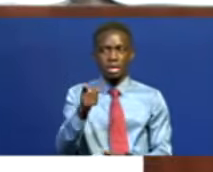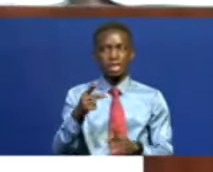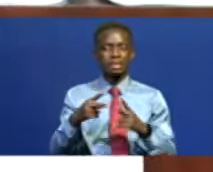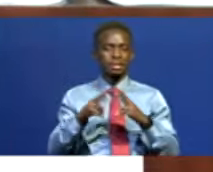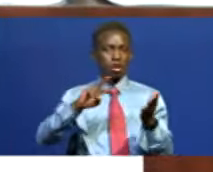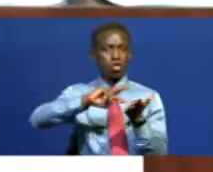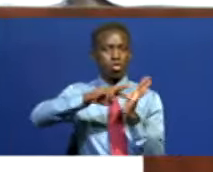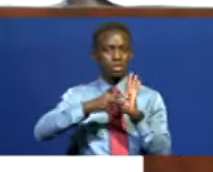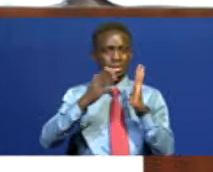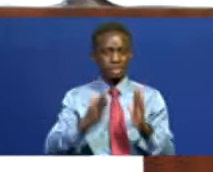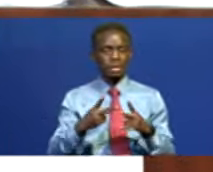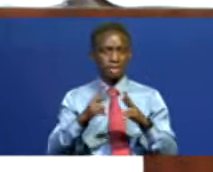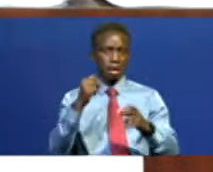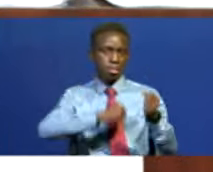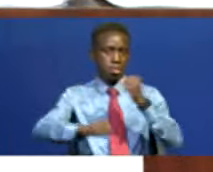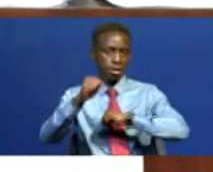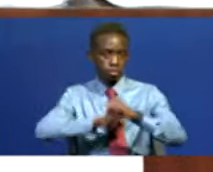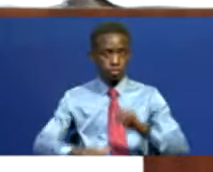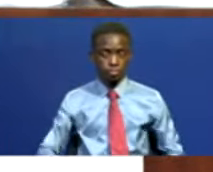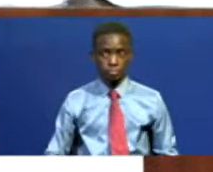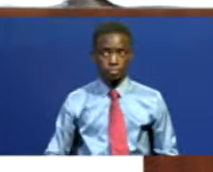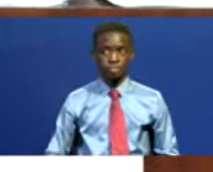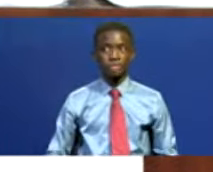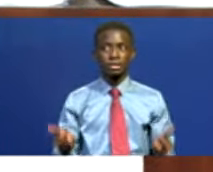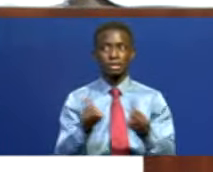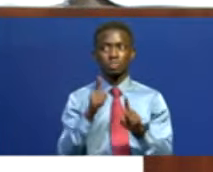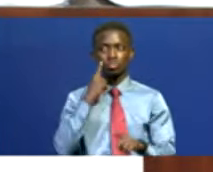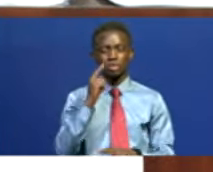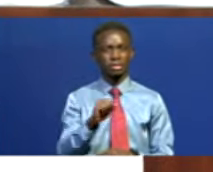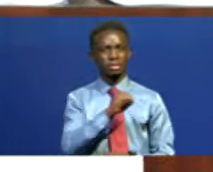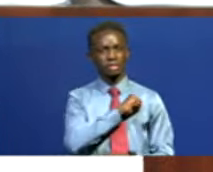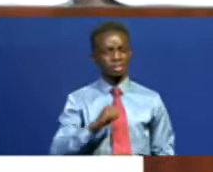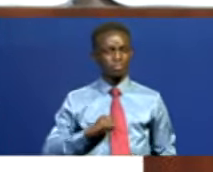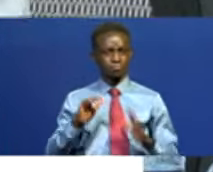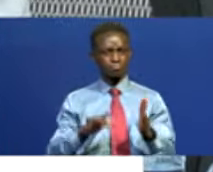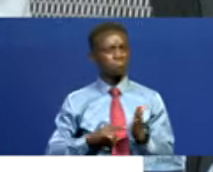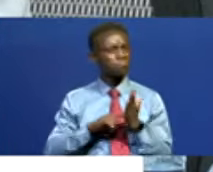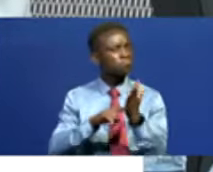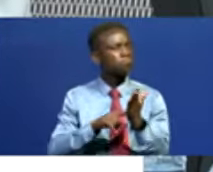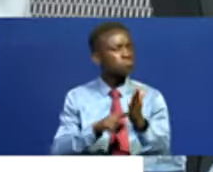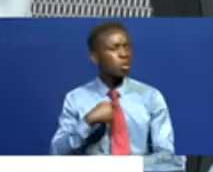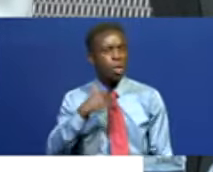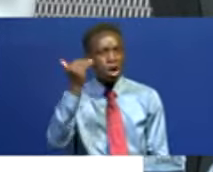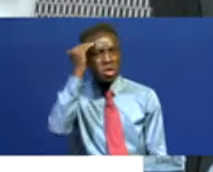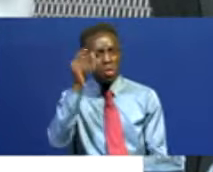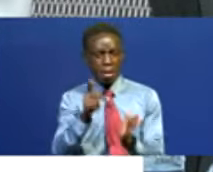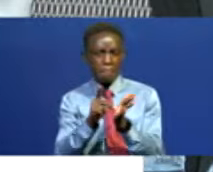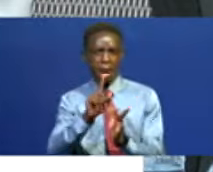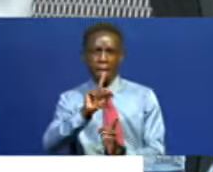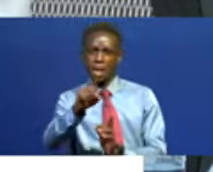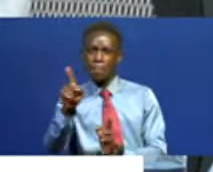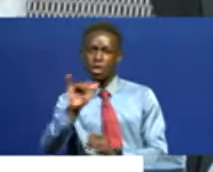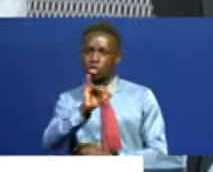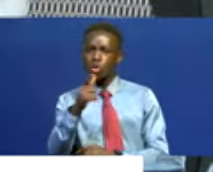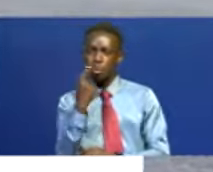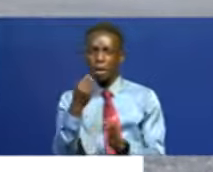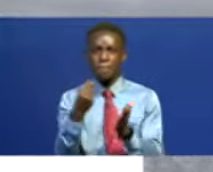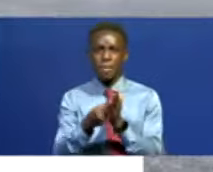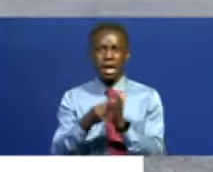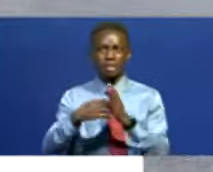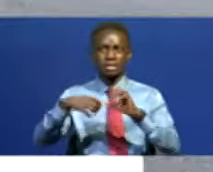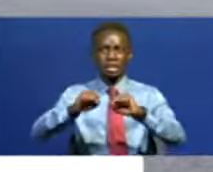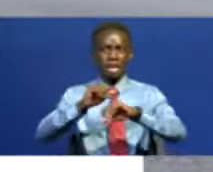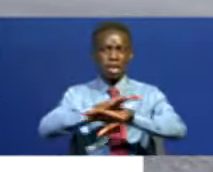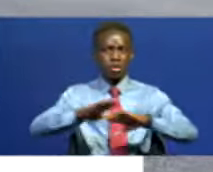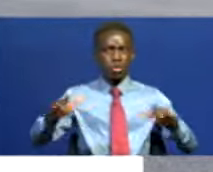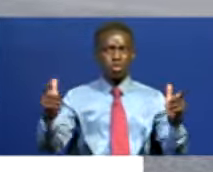of the site. Lile liloangaziwa zaidi na maseneta hao ni ufidiaji wa watu walionyakua ardhi ya uwanja mdogo wa ndege